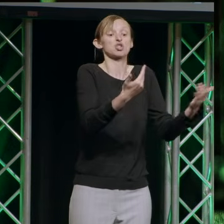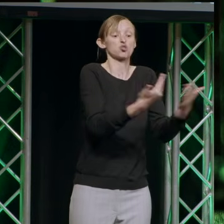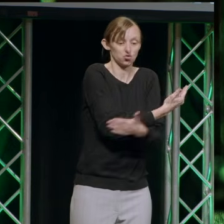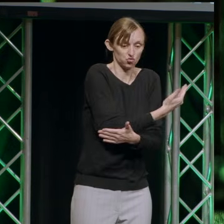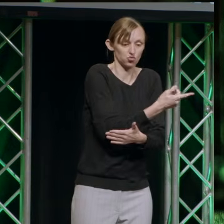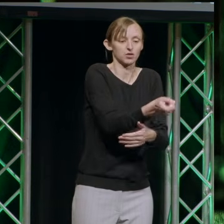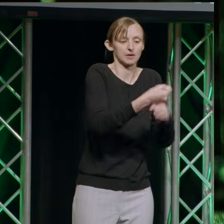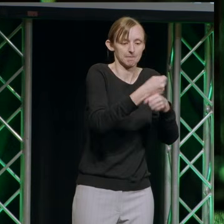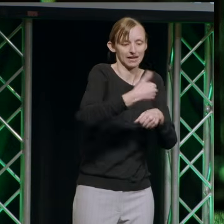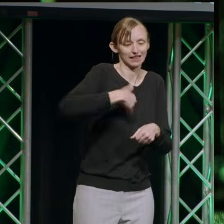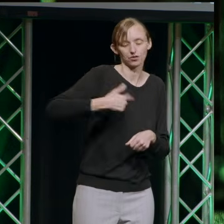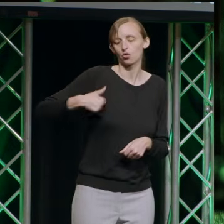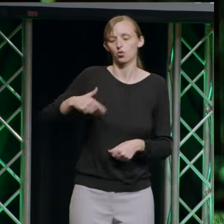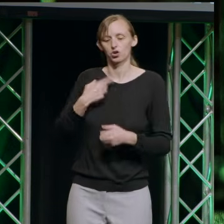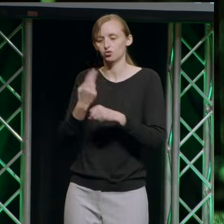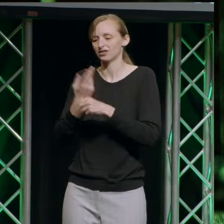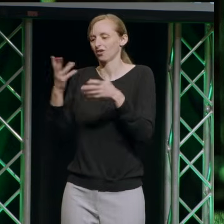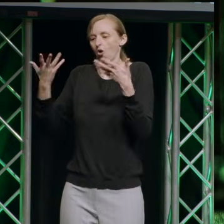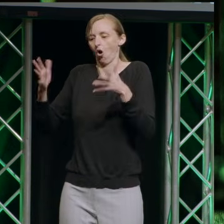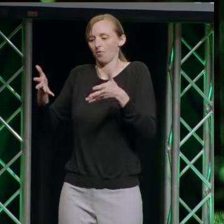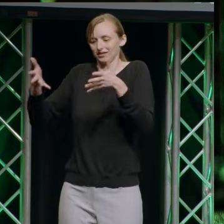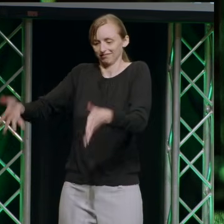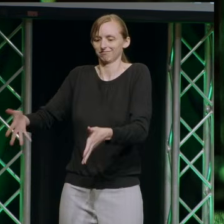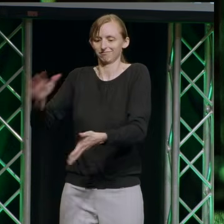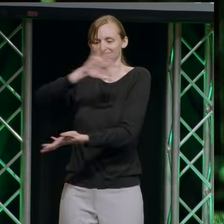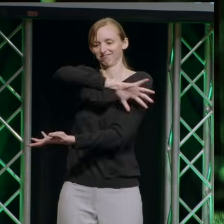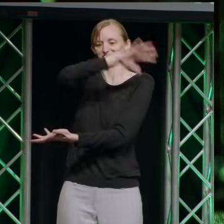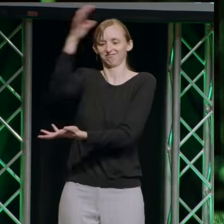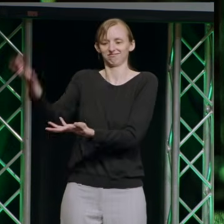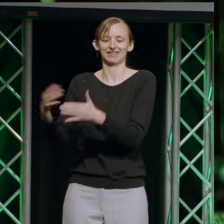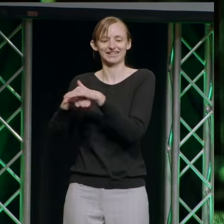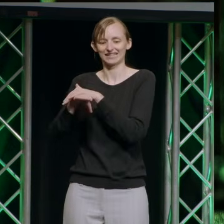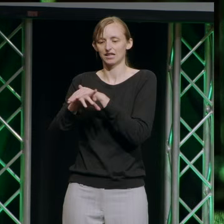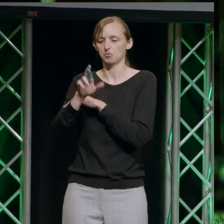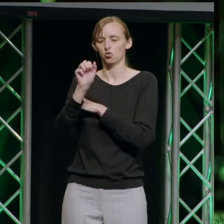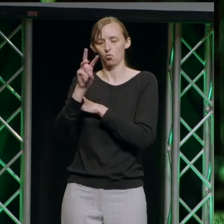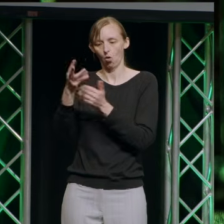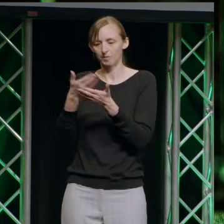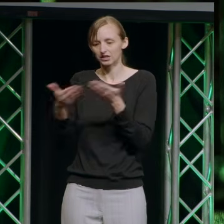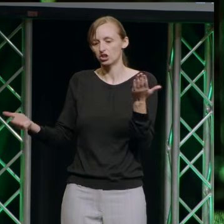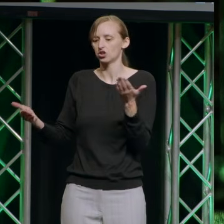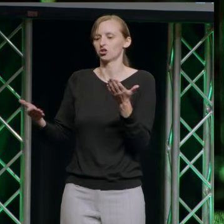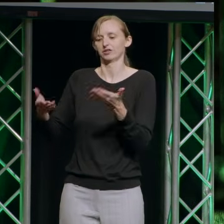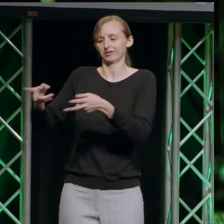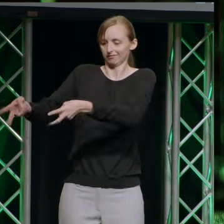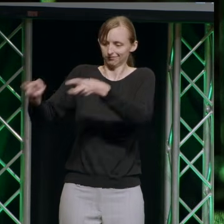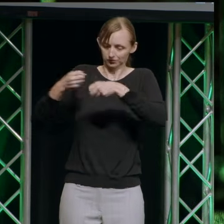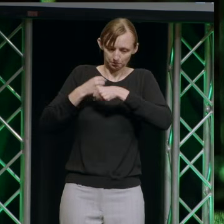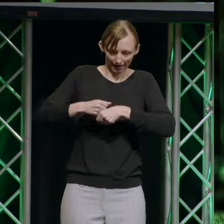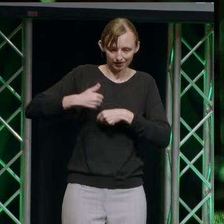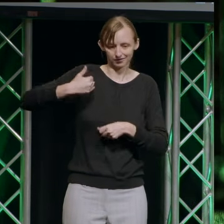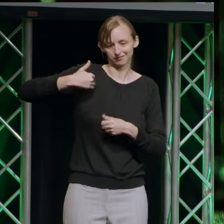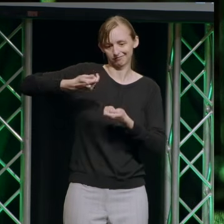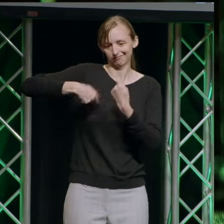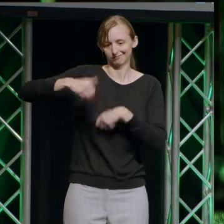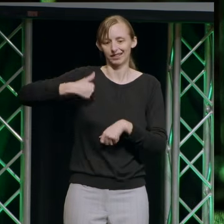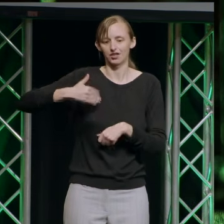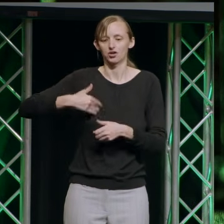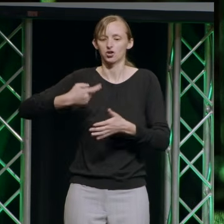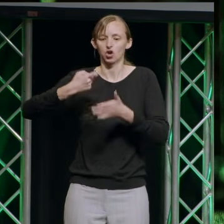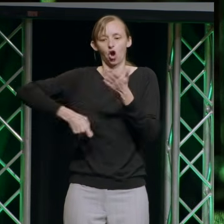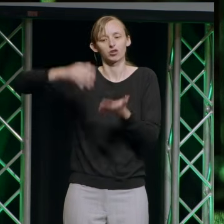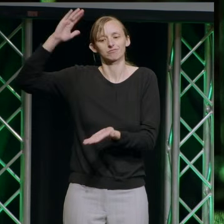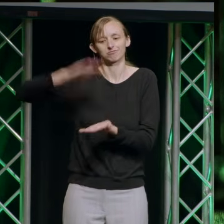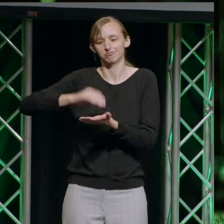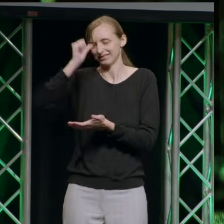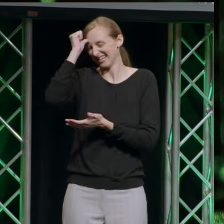local plant-based ingredients. We're using an oversupply of accessible raw materials. We have a low-cost setup in India, which is one of the leather